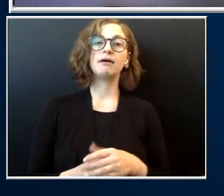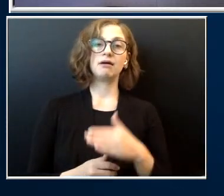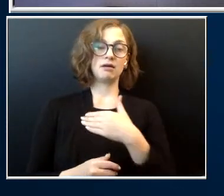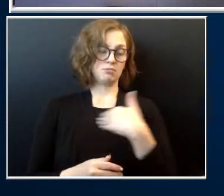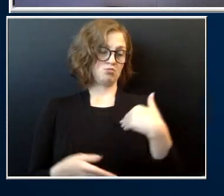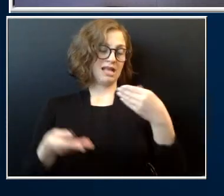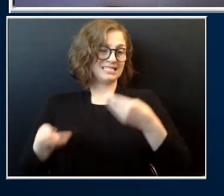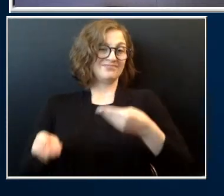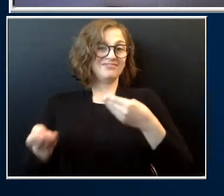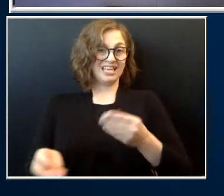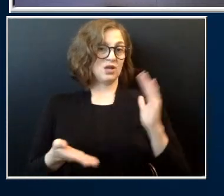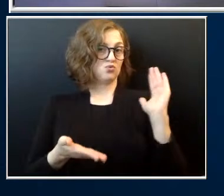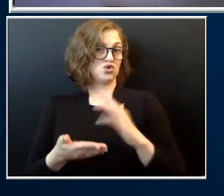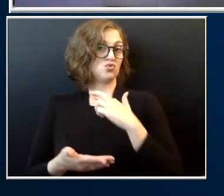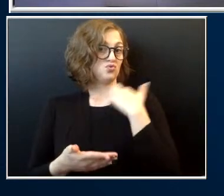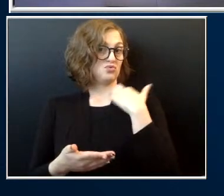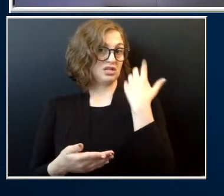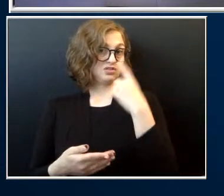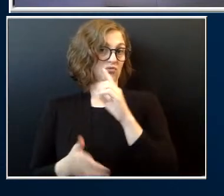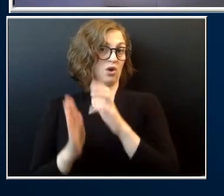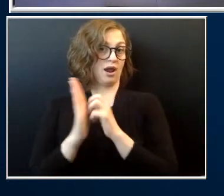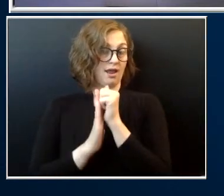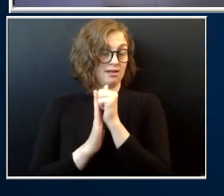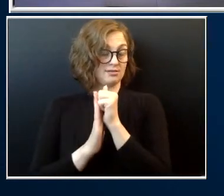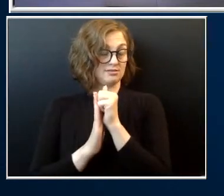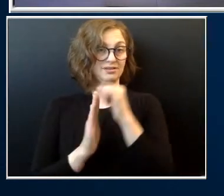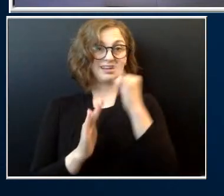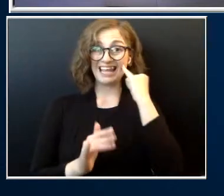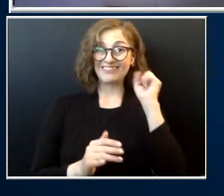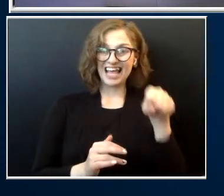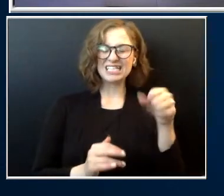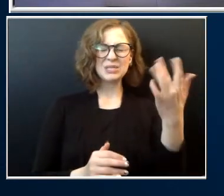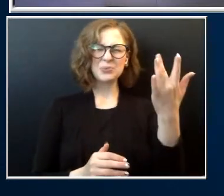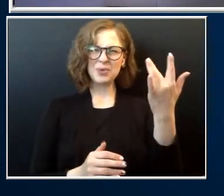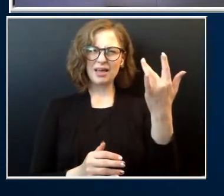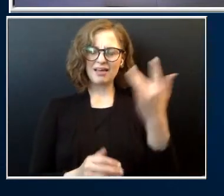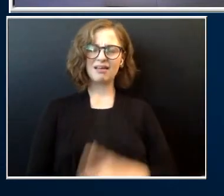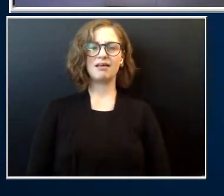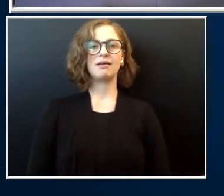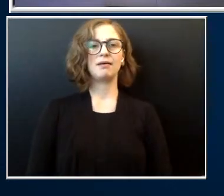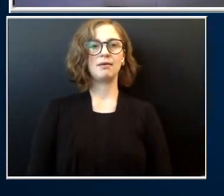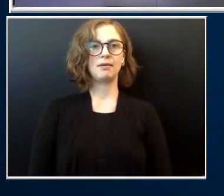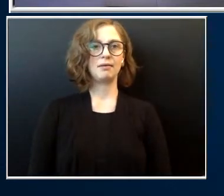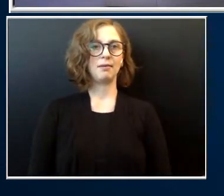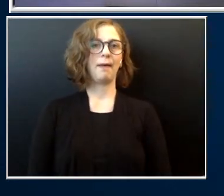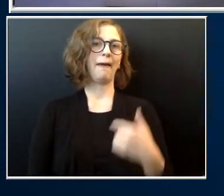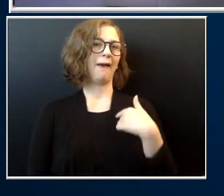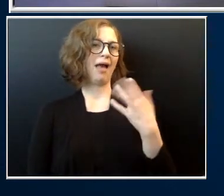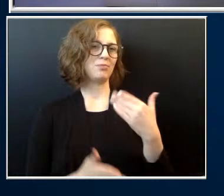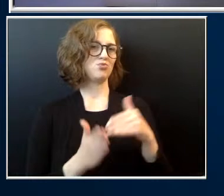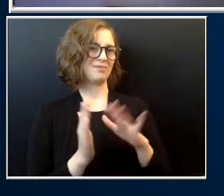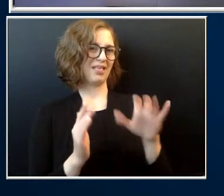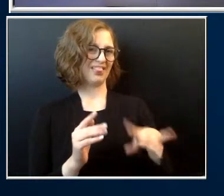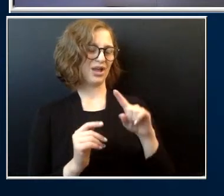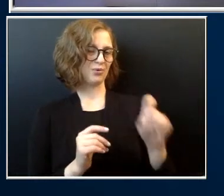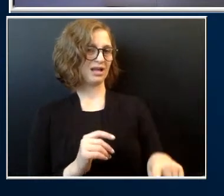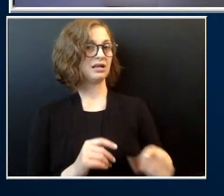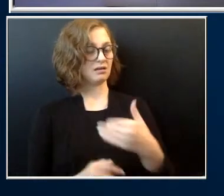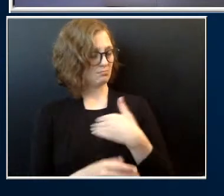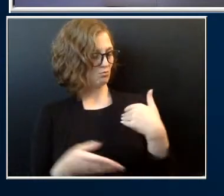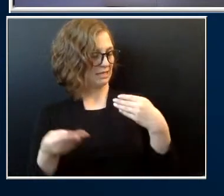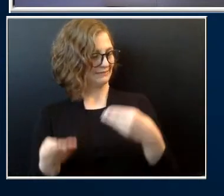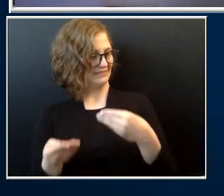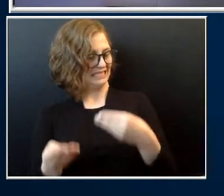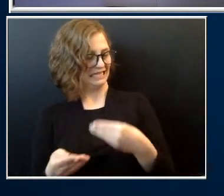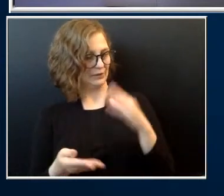cancer risk? If so, do we know why? I'm going to repeat the question. It is, does breastfeeding reduce